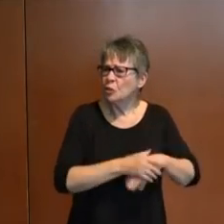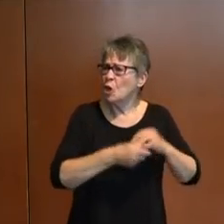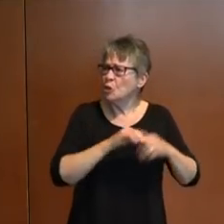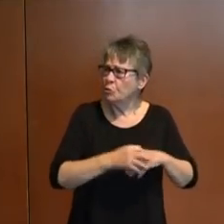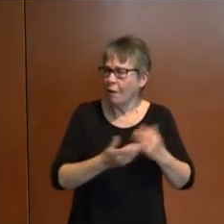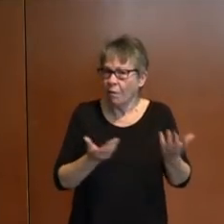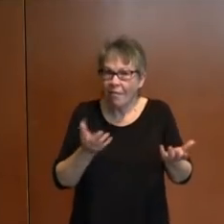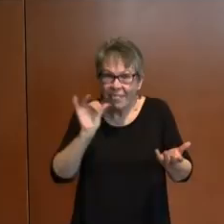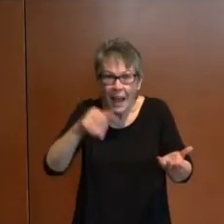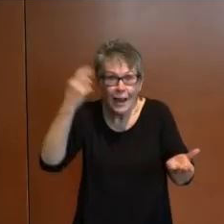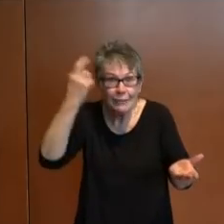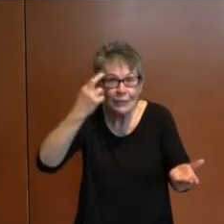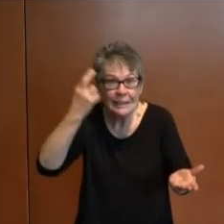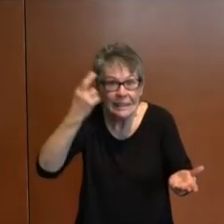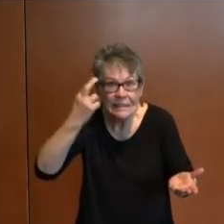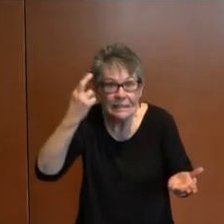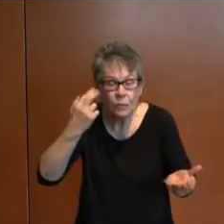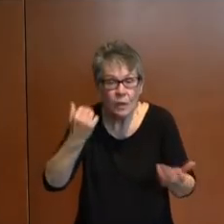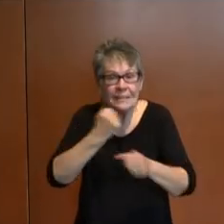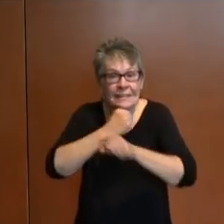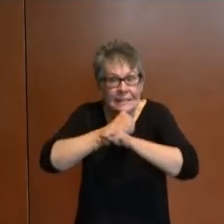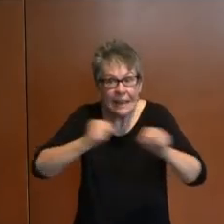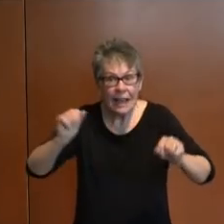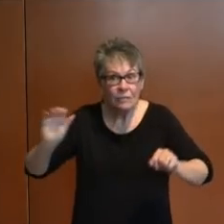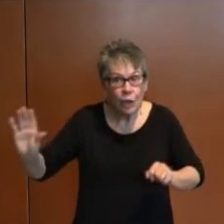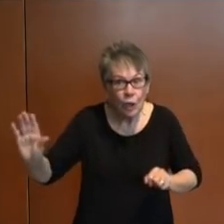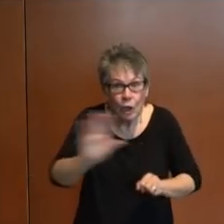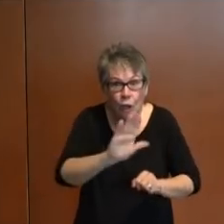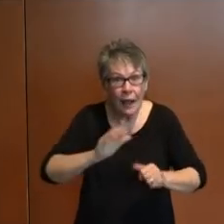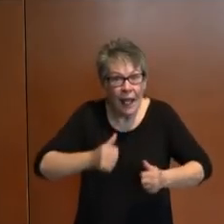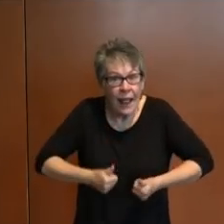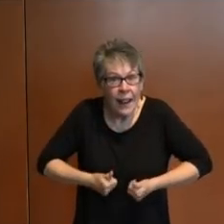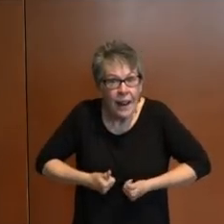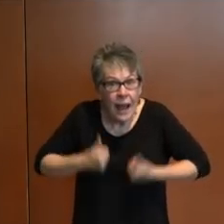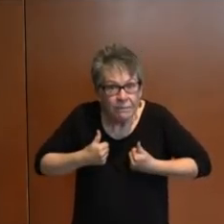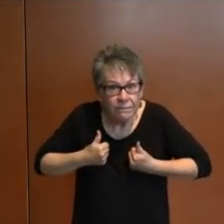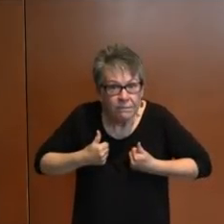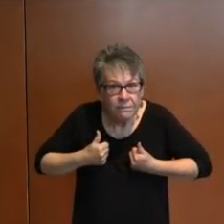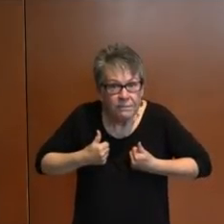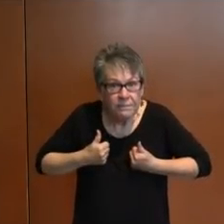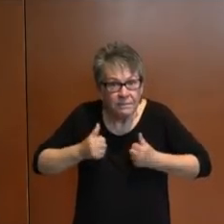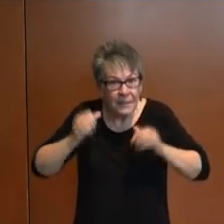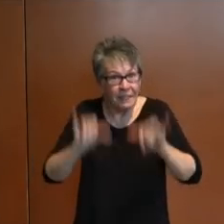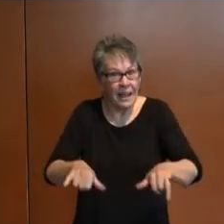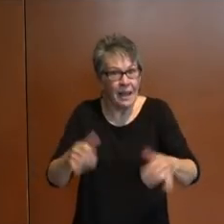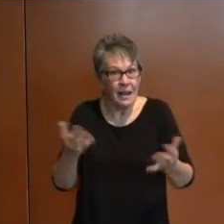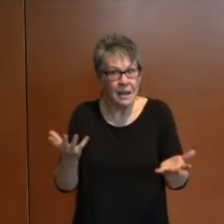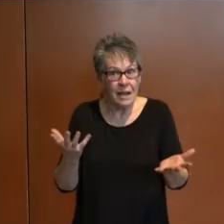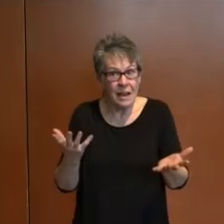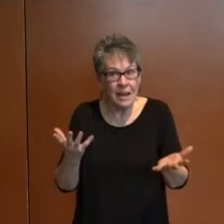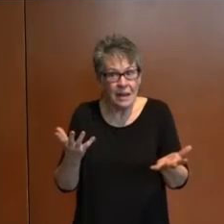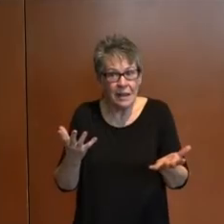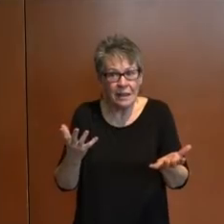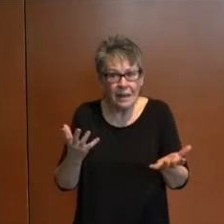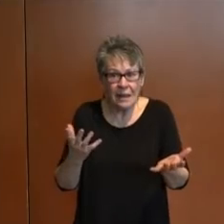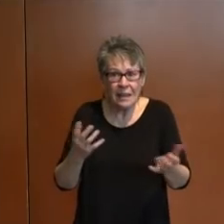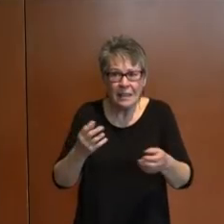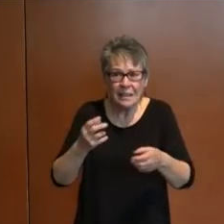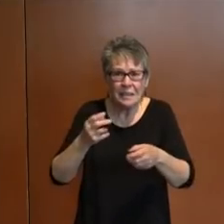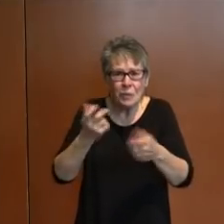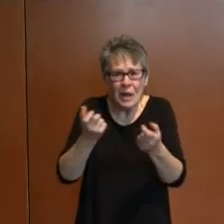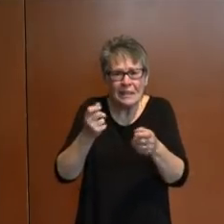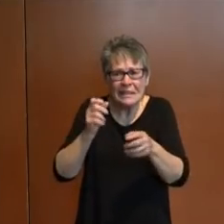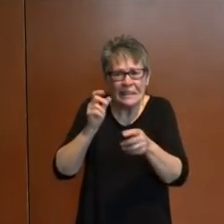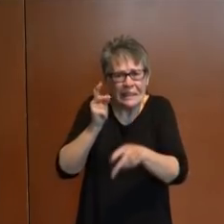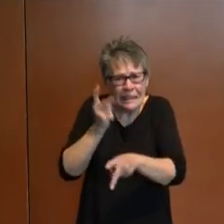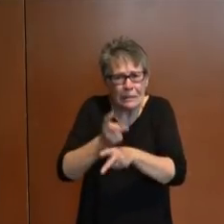battlefield saving every single life we can, keeping the number of folks who are ill to as small a number